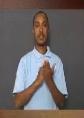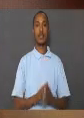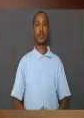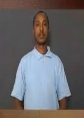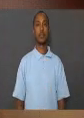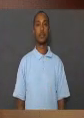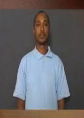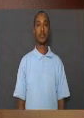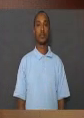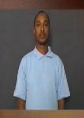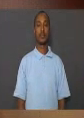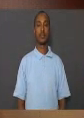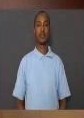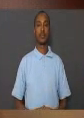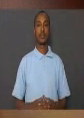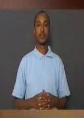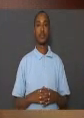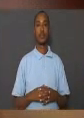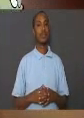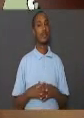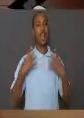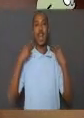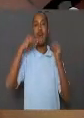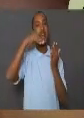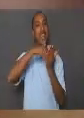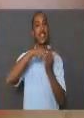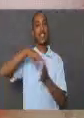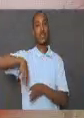Let's get back to our lesson.